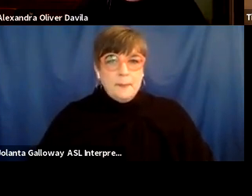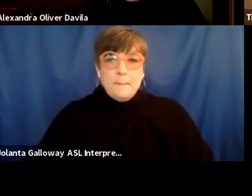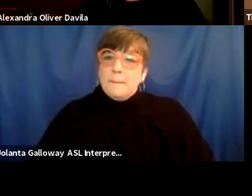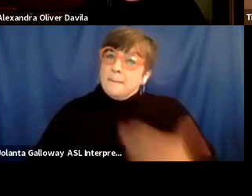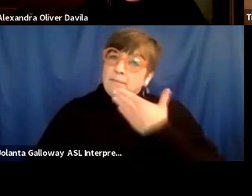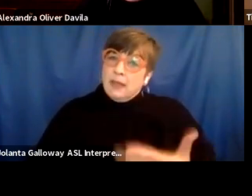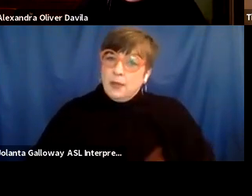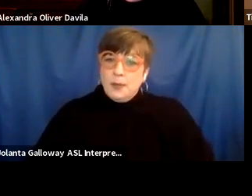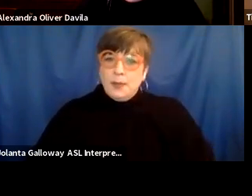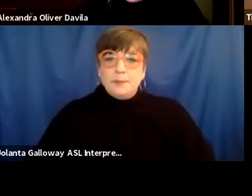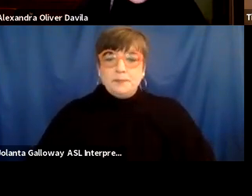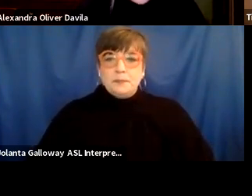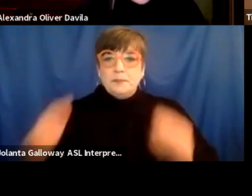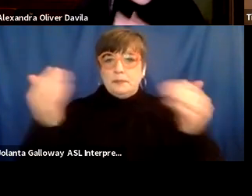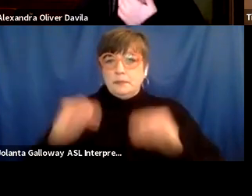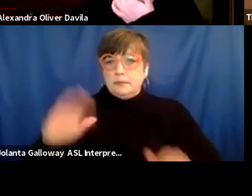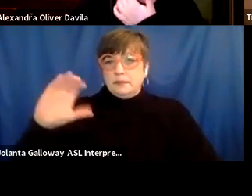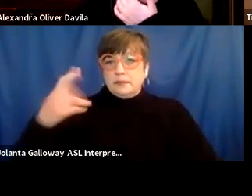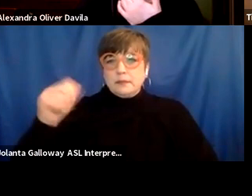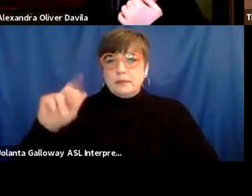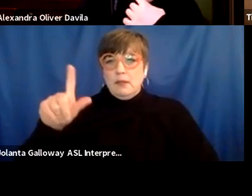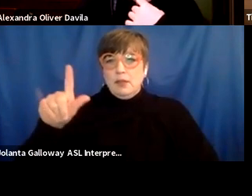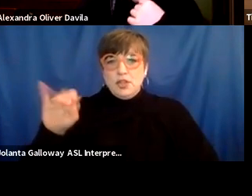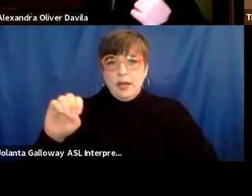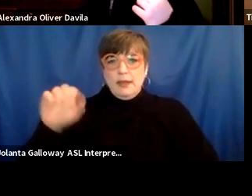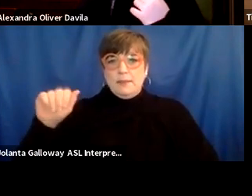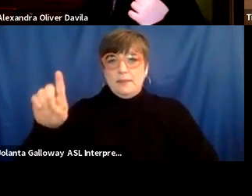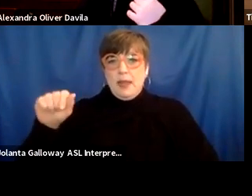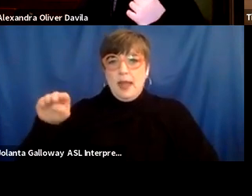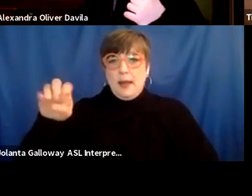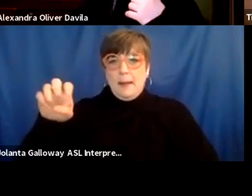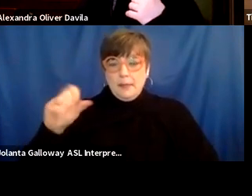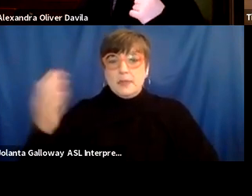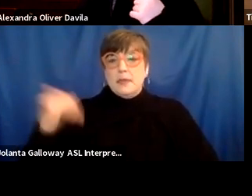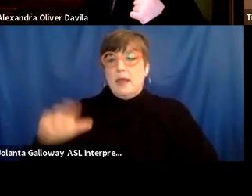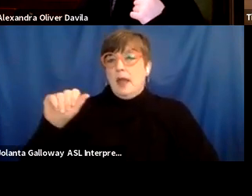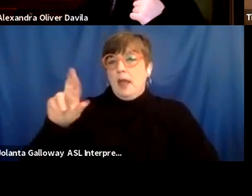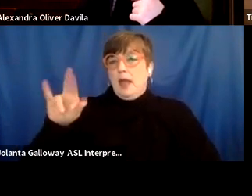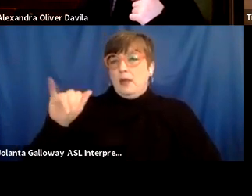Thank you. Next, we'll hear from Charlie Adams, followed by Ariana Jade